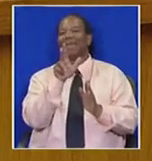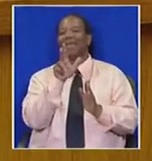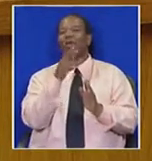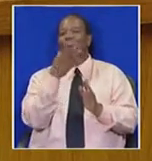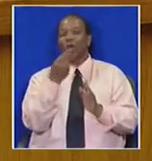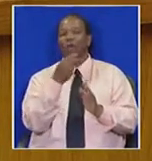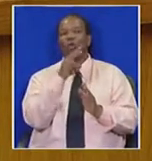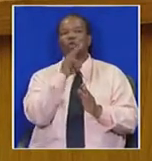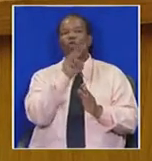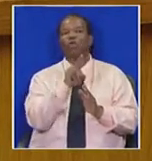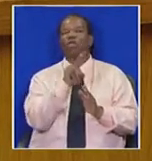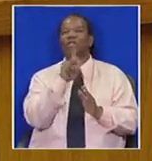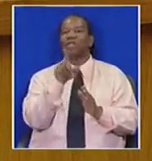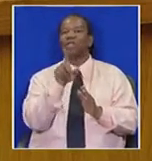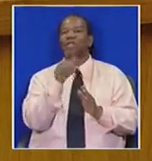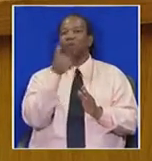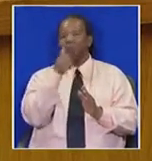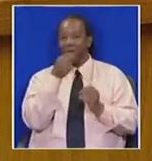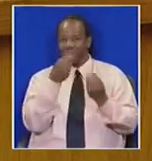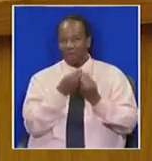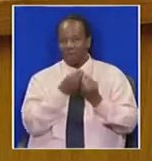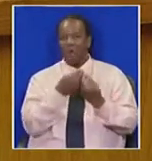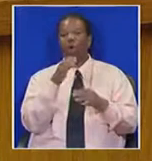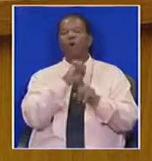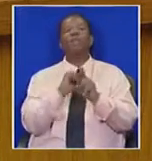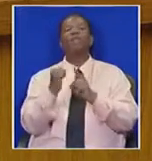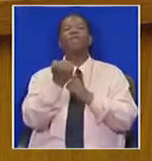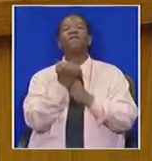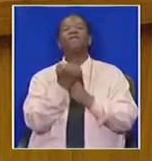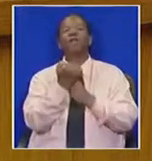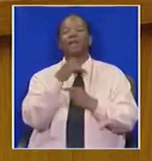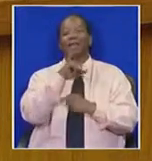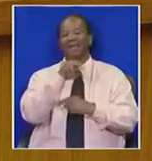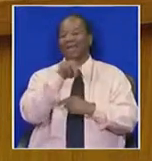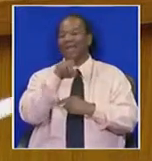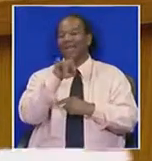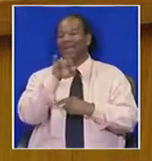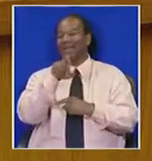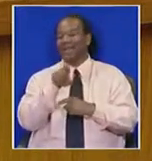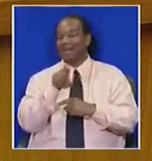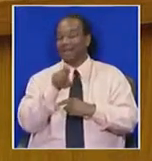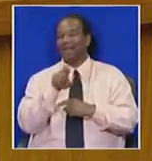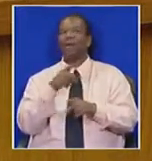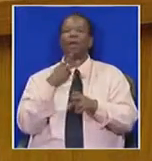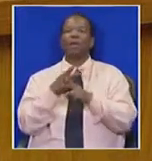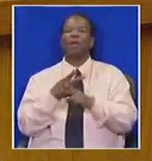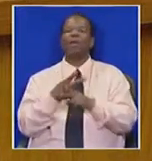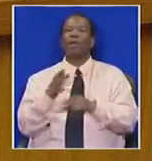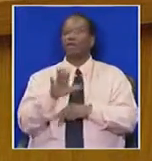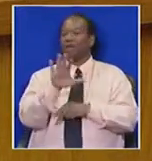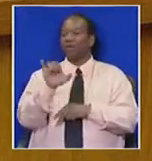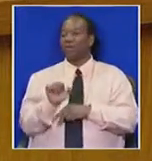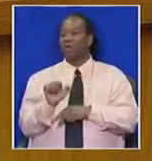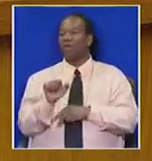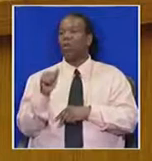countries in the Yale University's Environmental Performance Index. South Africa also ranks 148